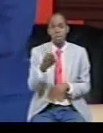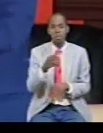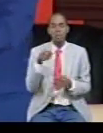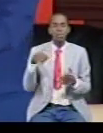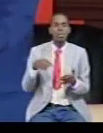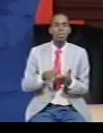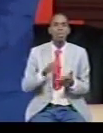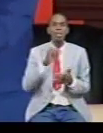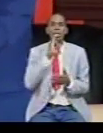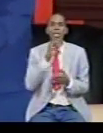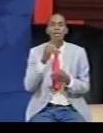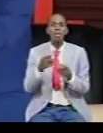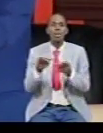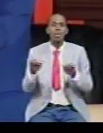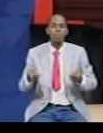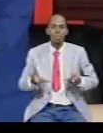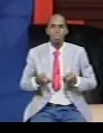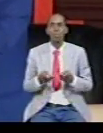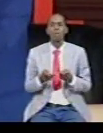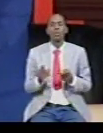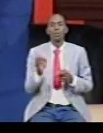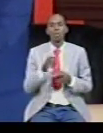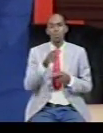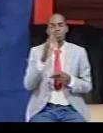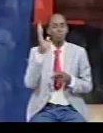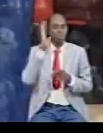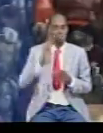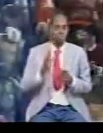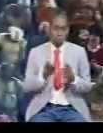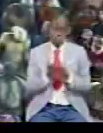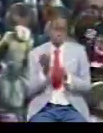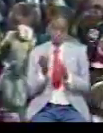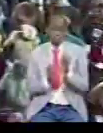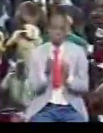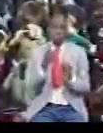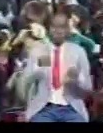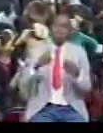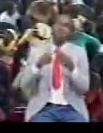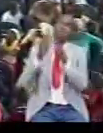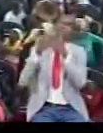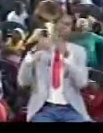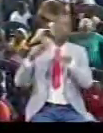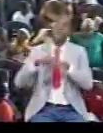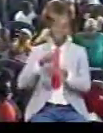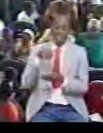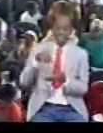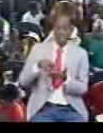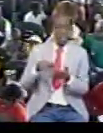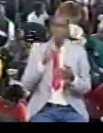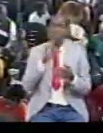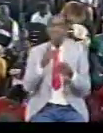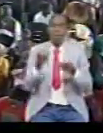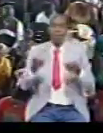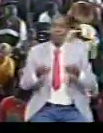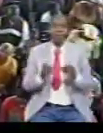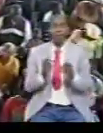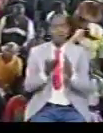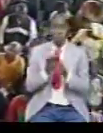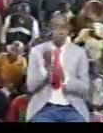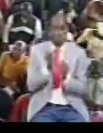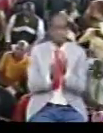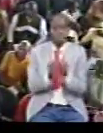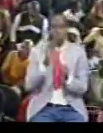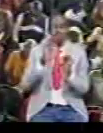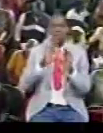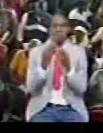is the place through which you will go to heaven. This is the place through which your family will